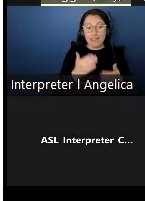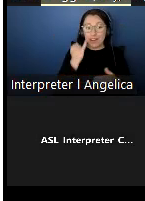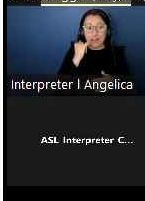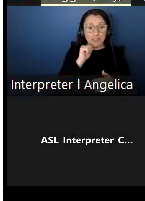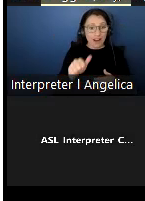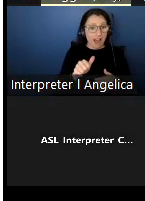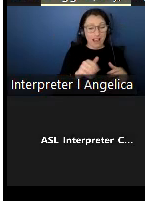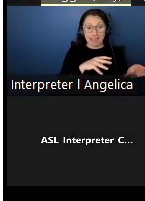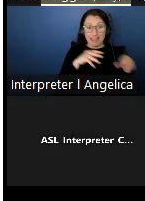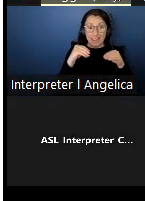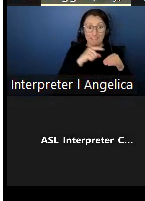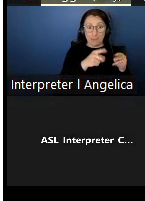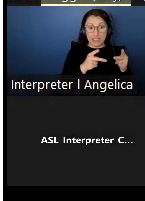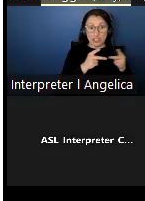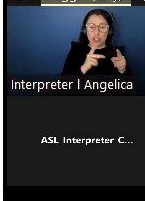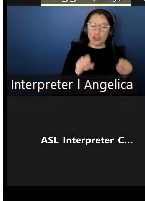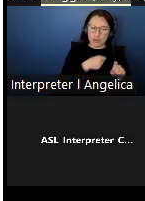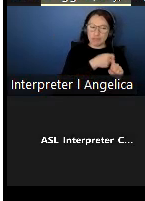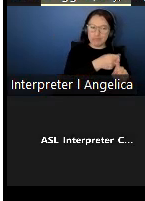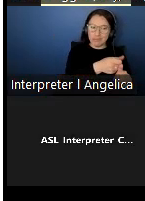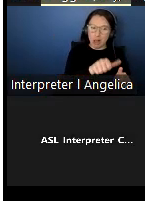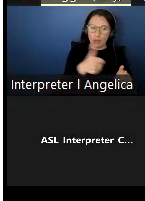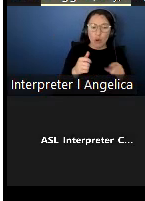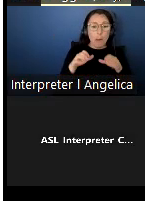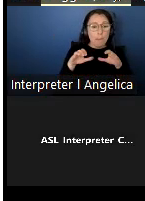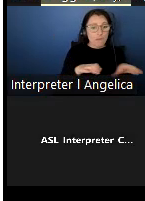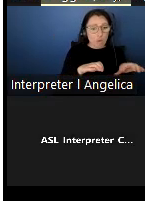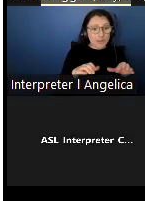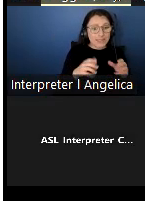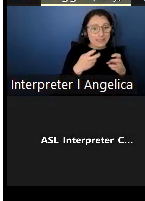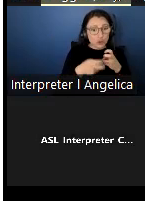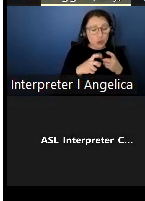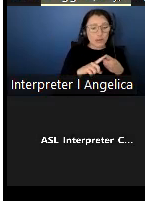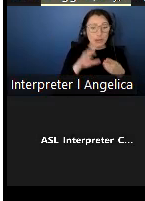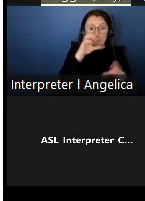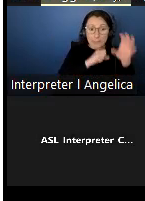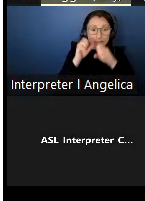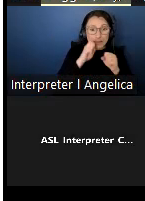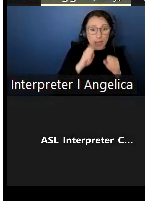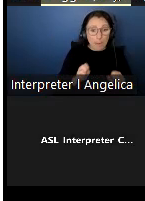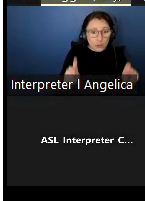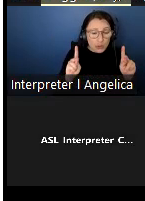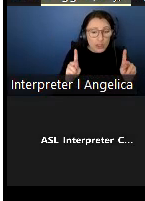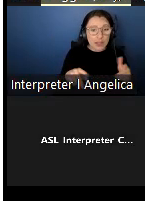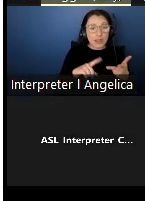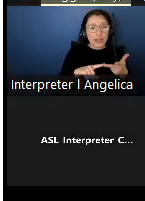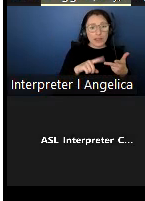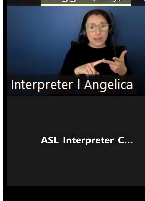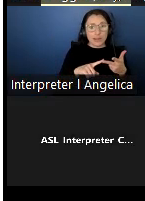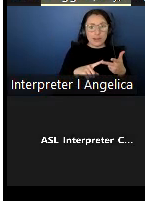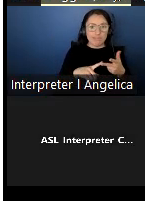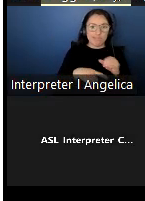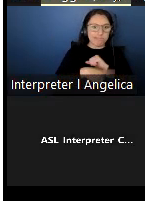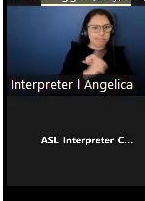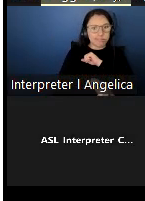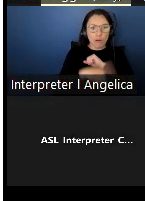could lead to all of these other things. It could lead to performance issues, missed opportunity, getting disciplined for missing work